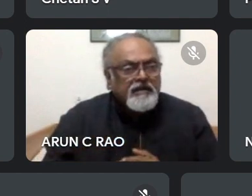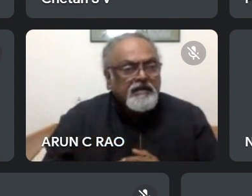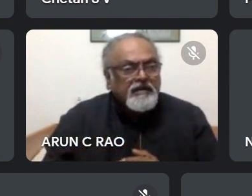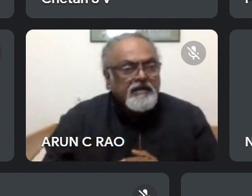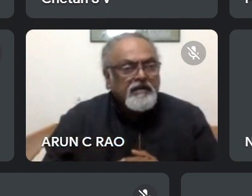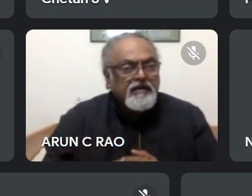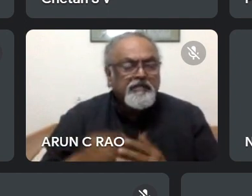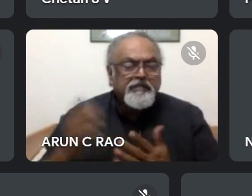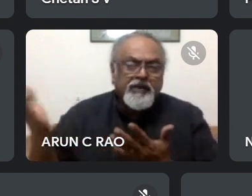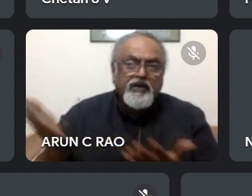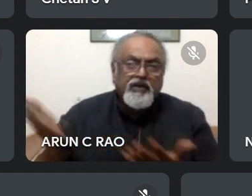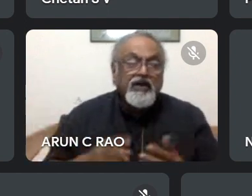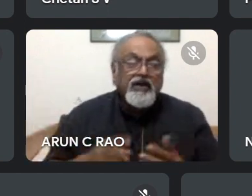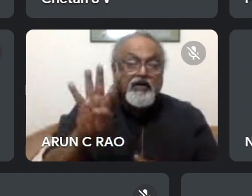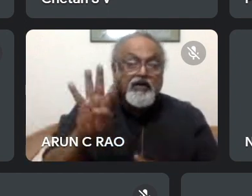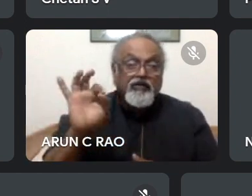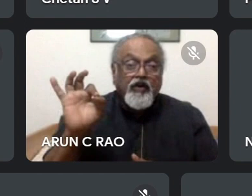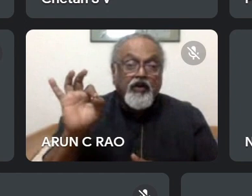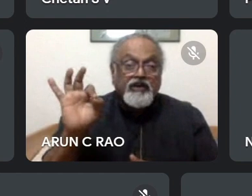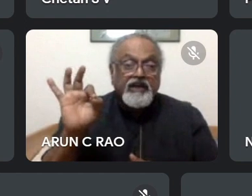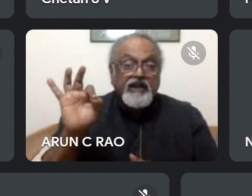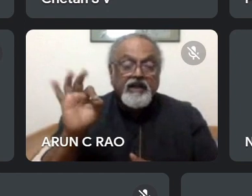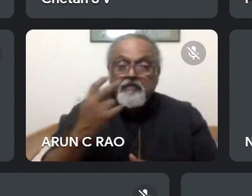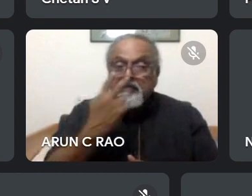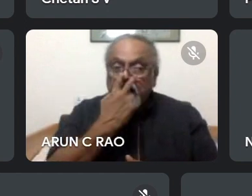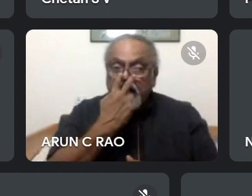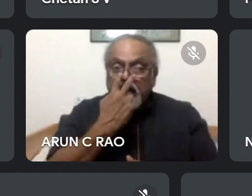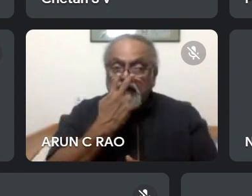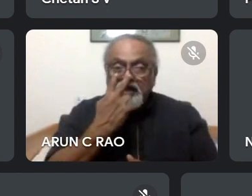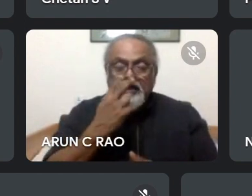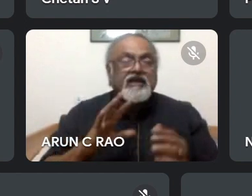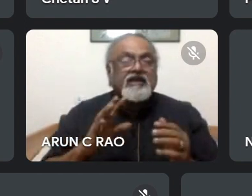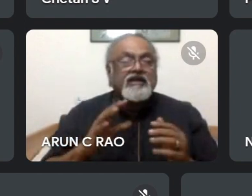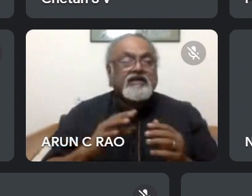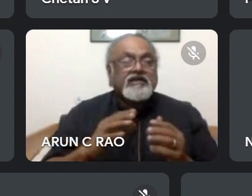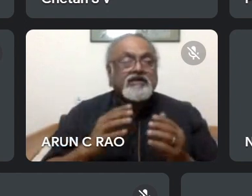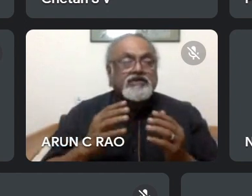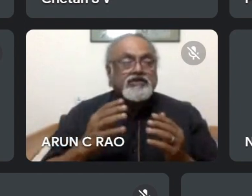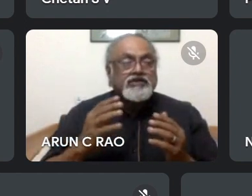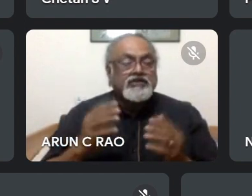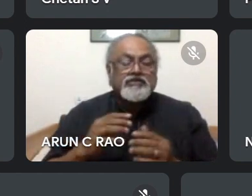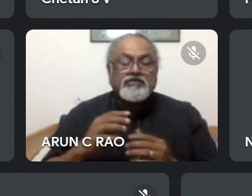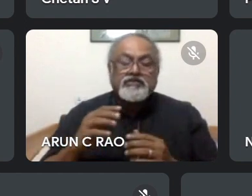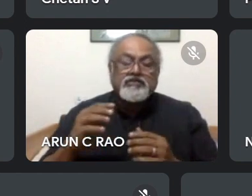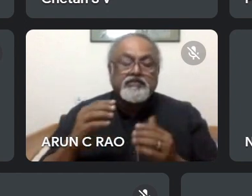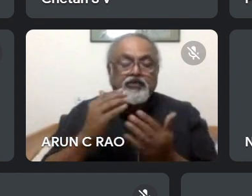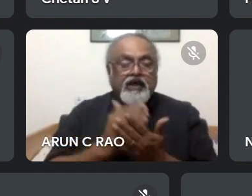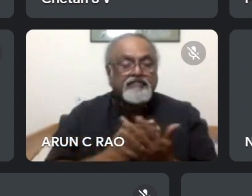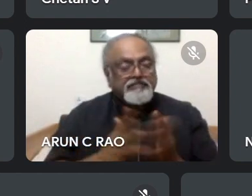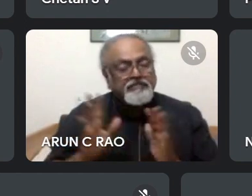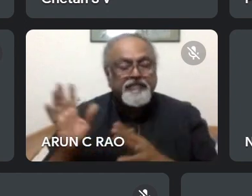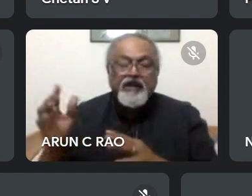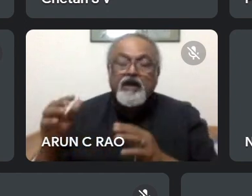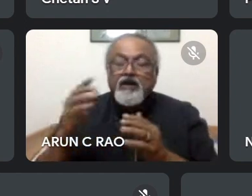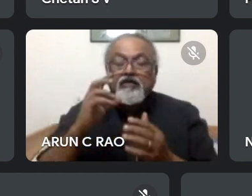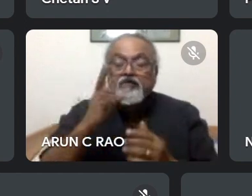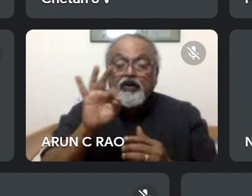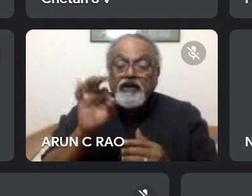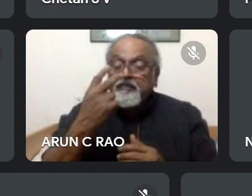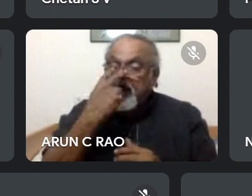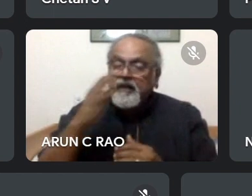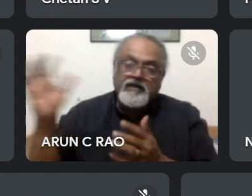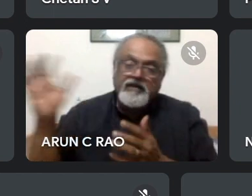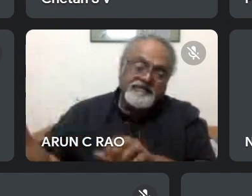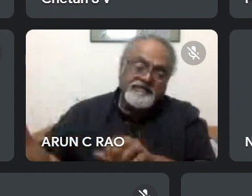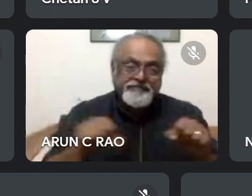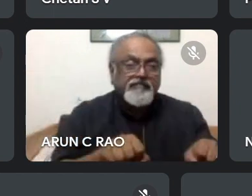40 blind candidates from Enable India. We took them to HAL Museum, and we had about